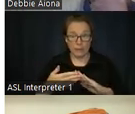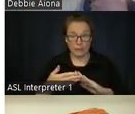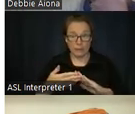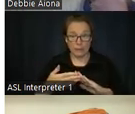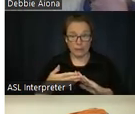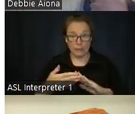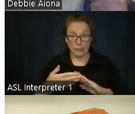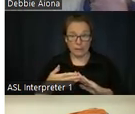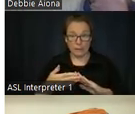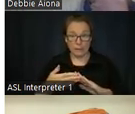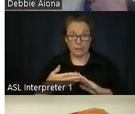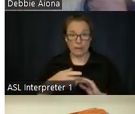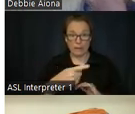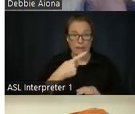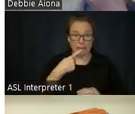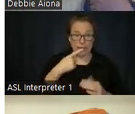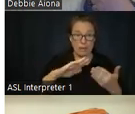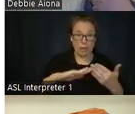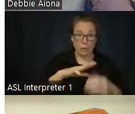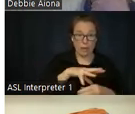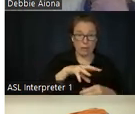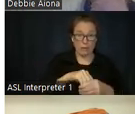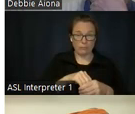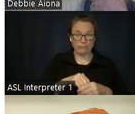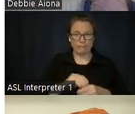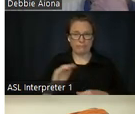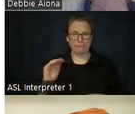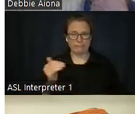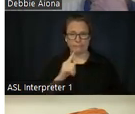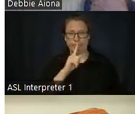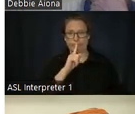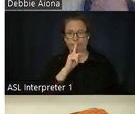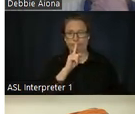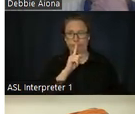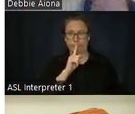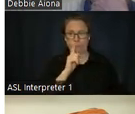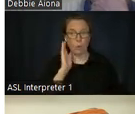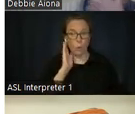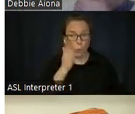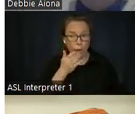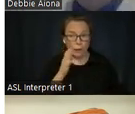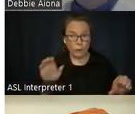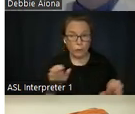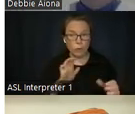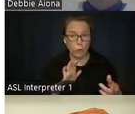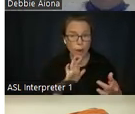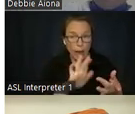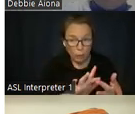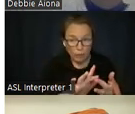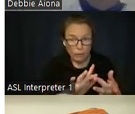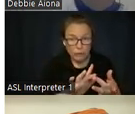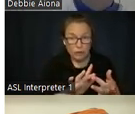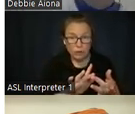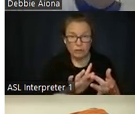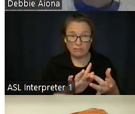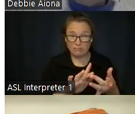says community engagement, I don't feel like there's an explicit bit that says that we will do outreach. I don't know if that would be something that we would need to put